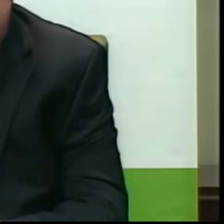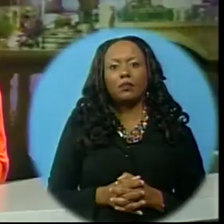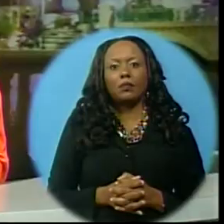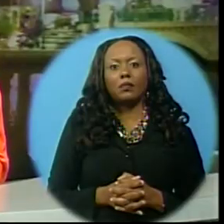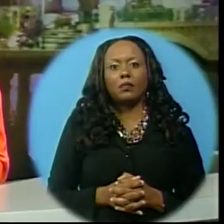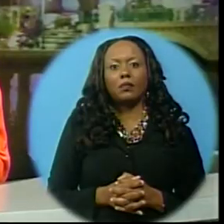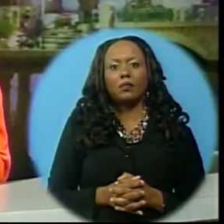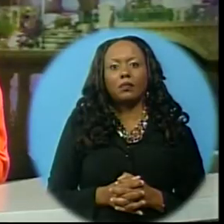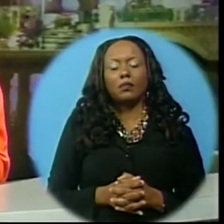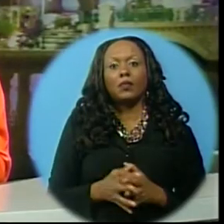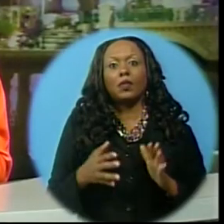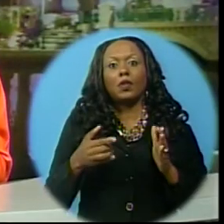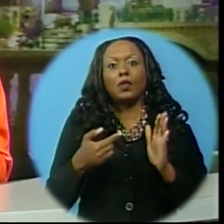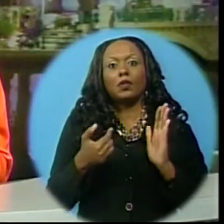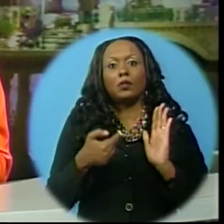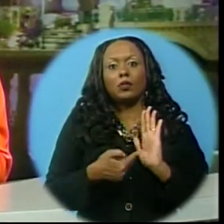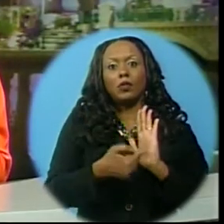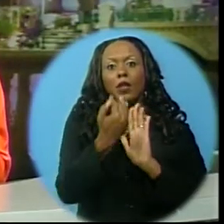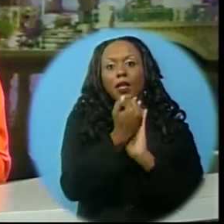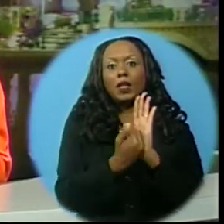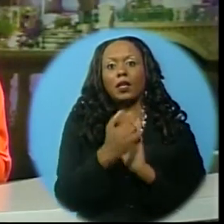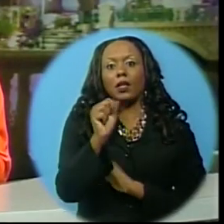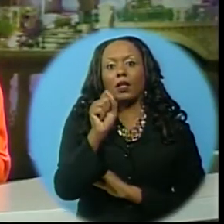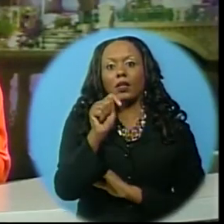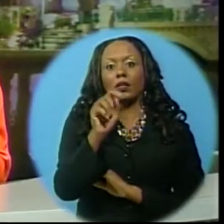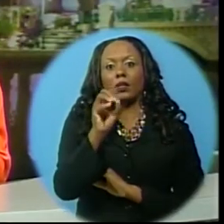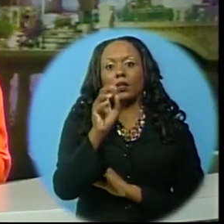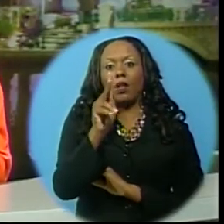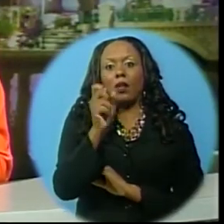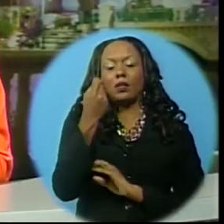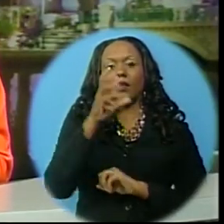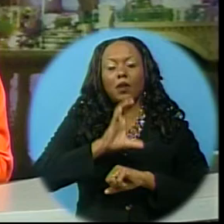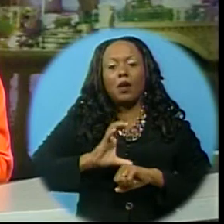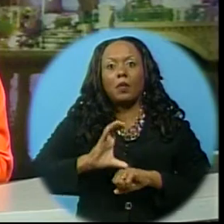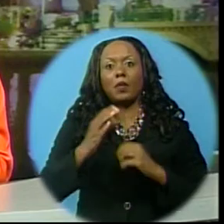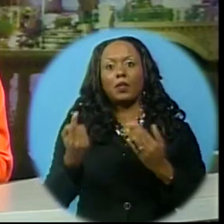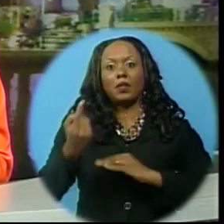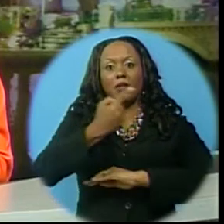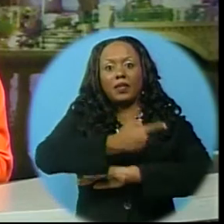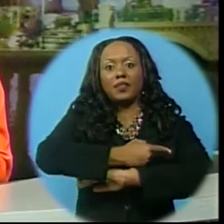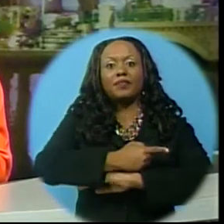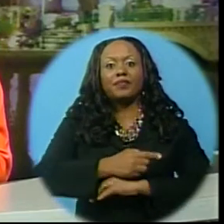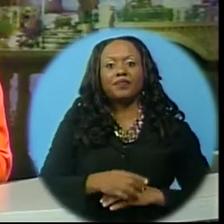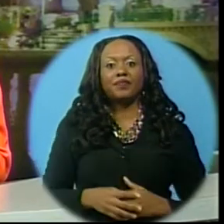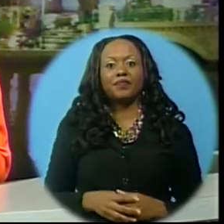were removed. Here's a look now at how stocks traded on selected exchanges across the region.